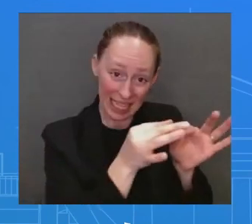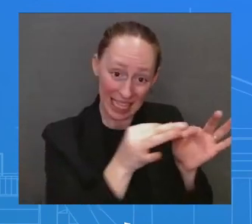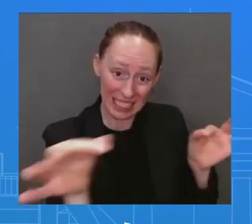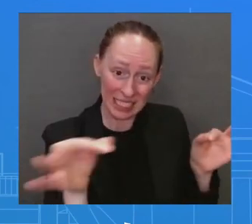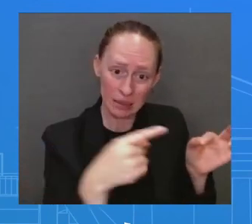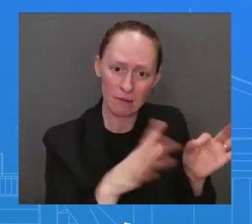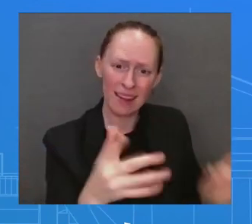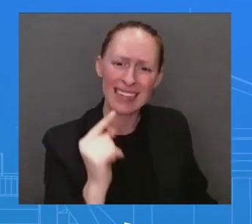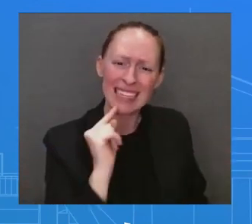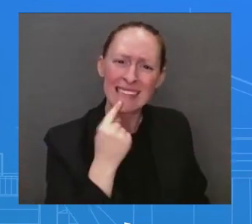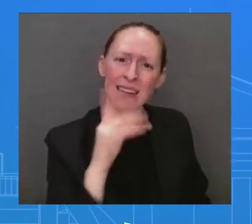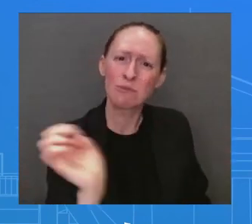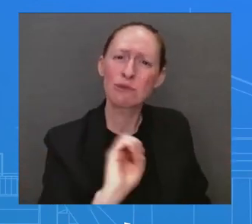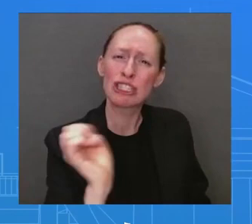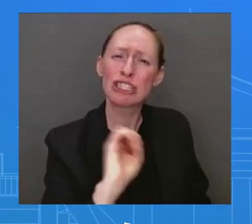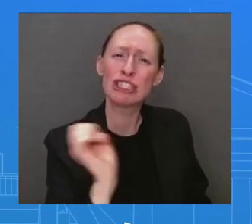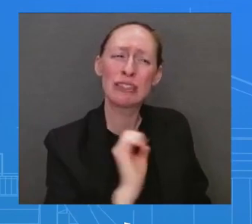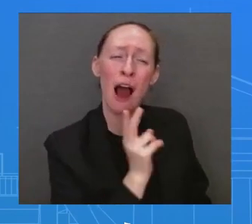want them to act as quickly as possible.